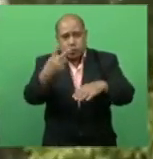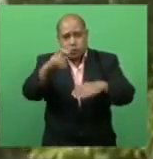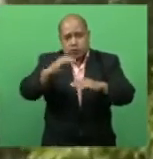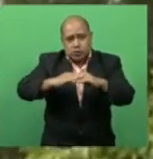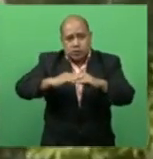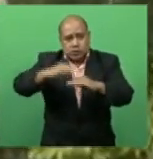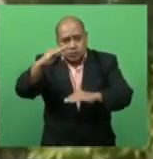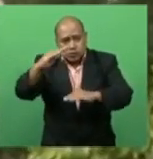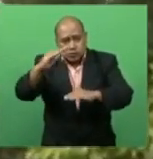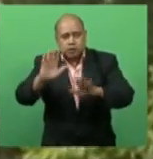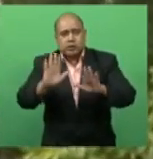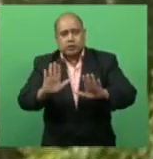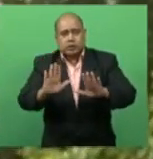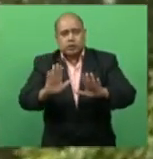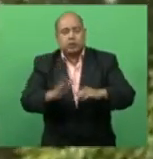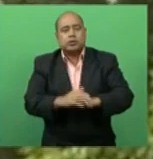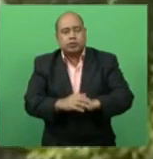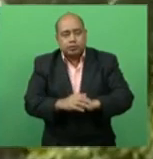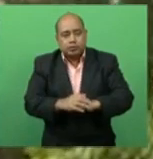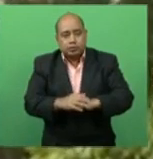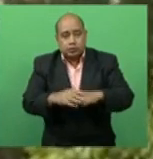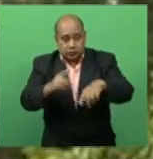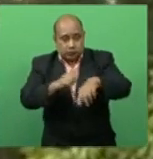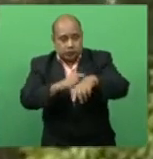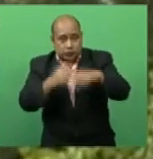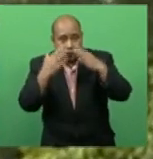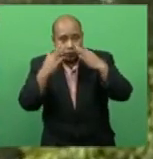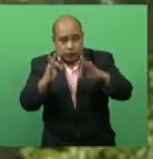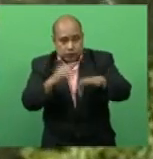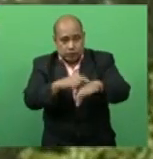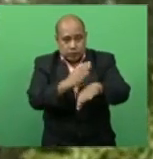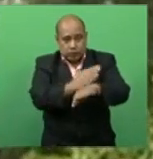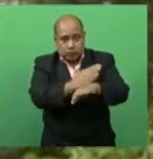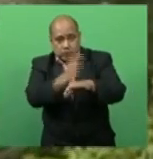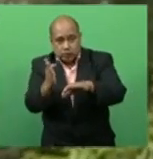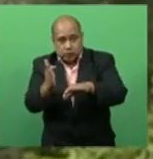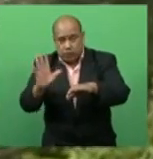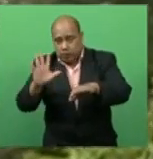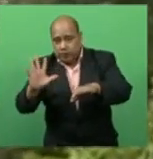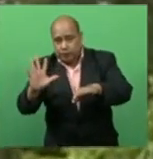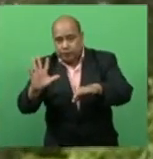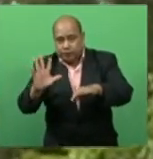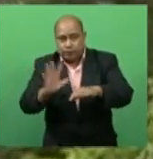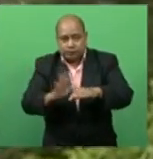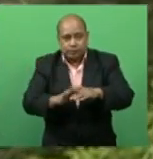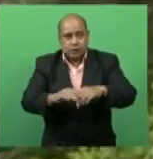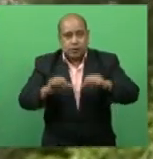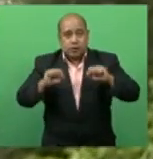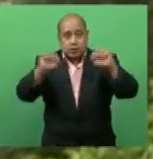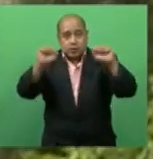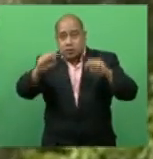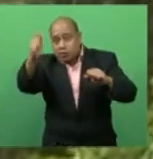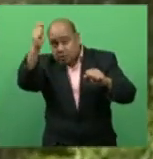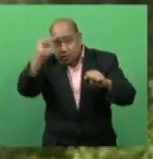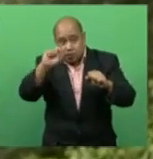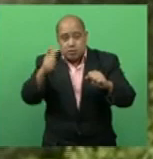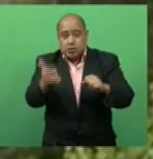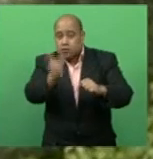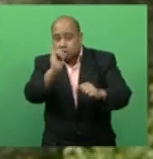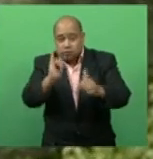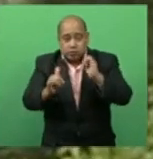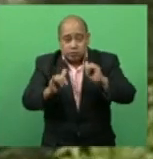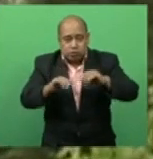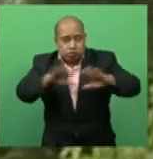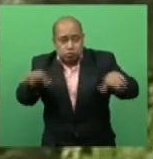remains in effect from 10 p.m. to 5 a.m. Gyms, nightclubs, swimming pools and cinemas remain